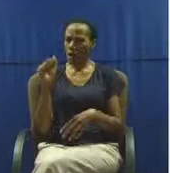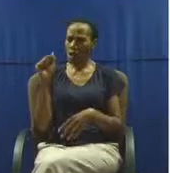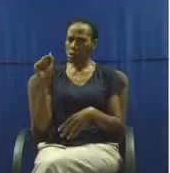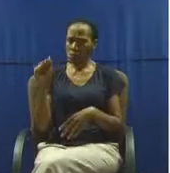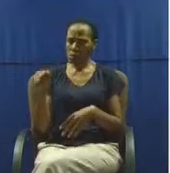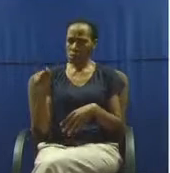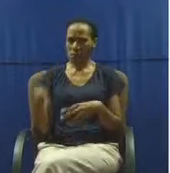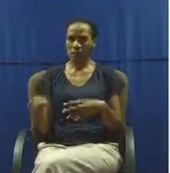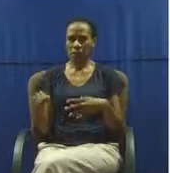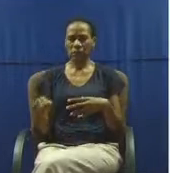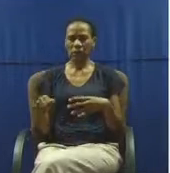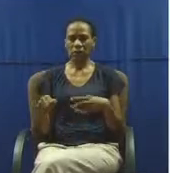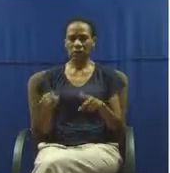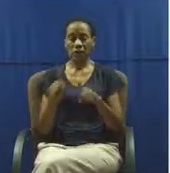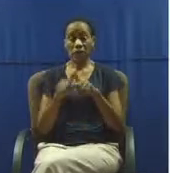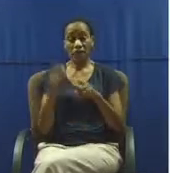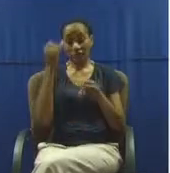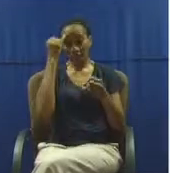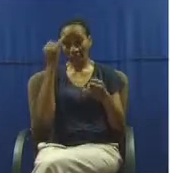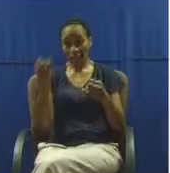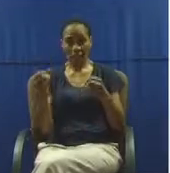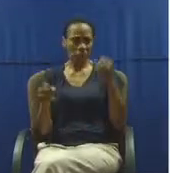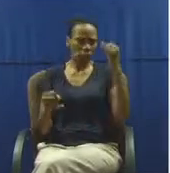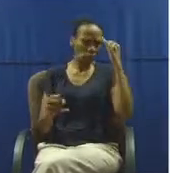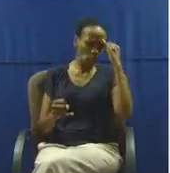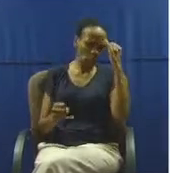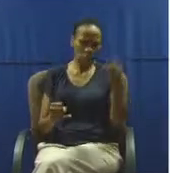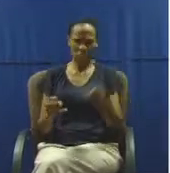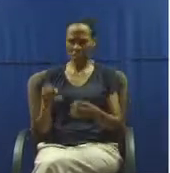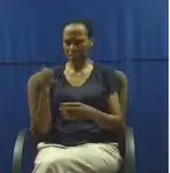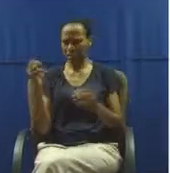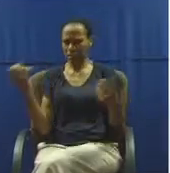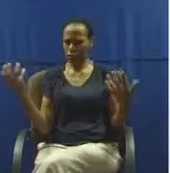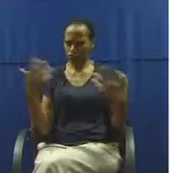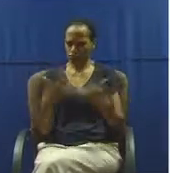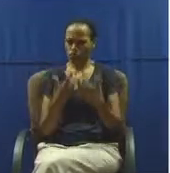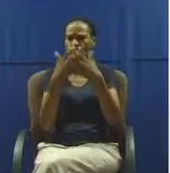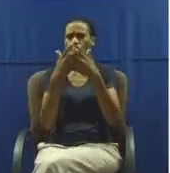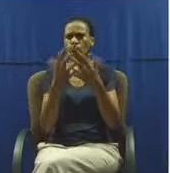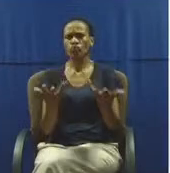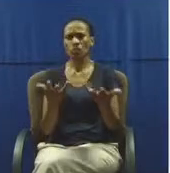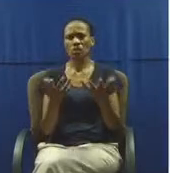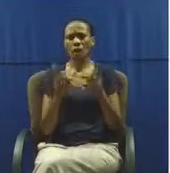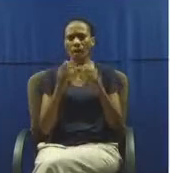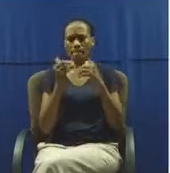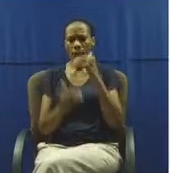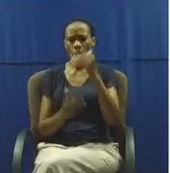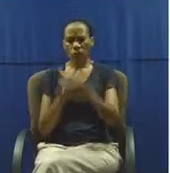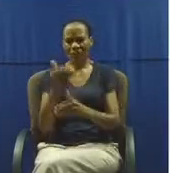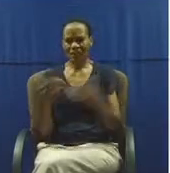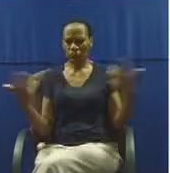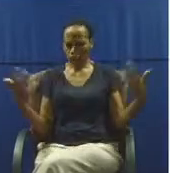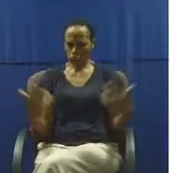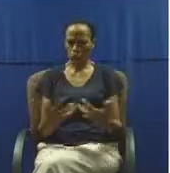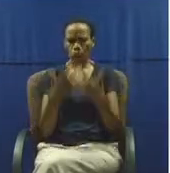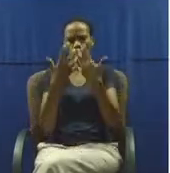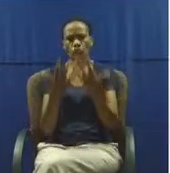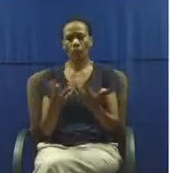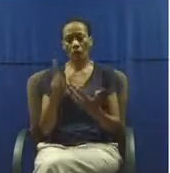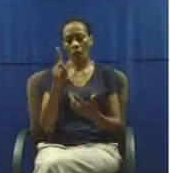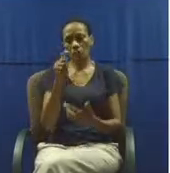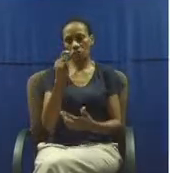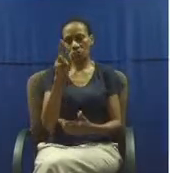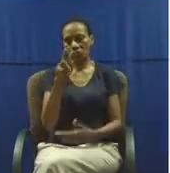good cross-pollination of ideas, of processes. Transnet will know how